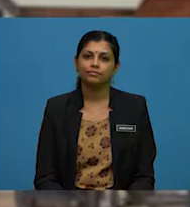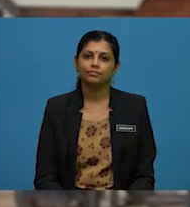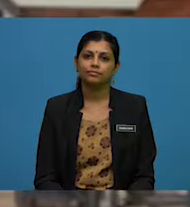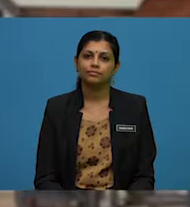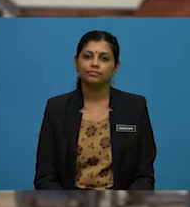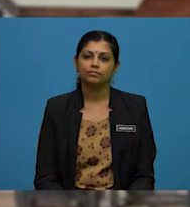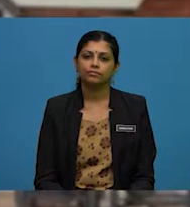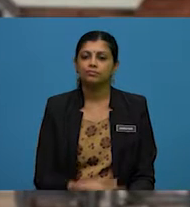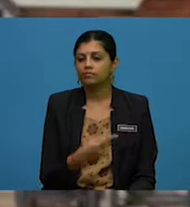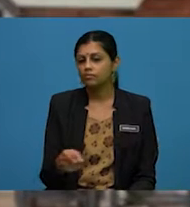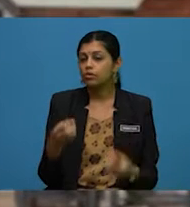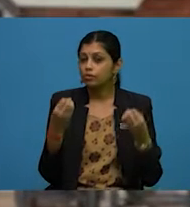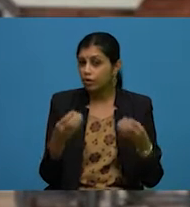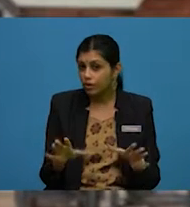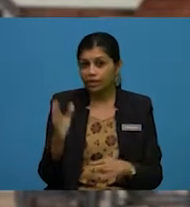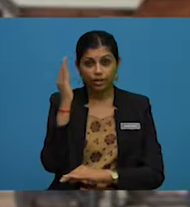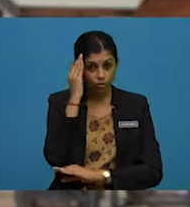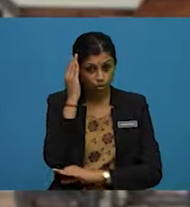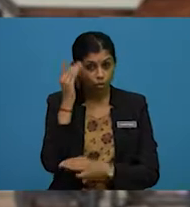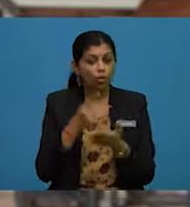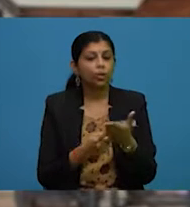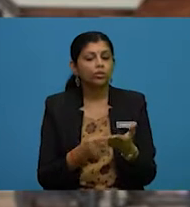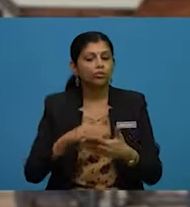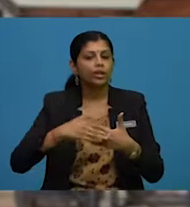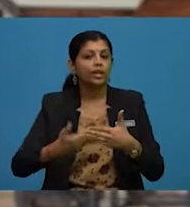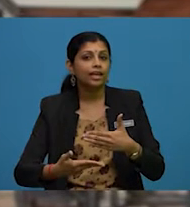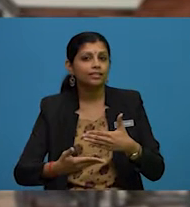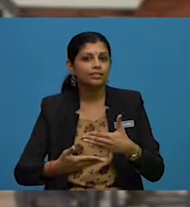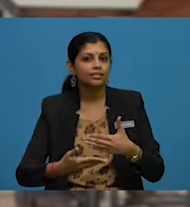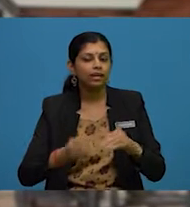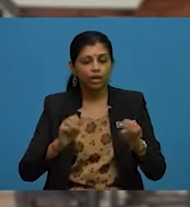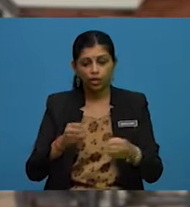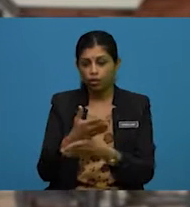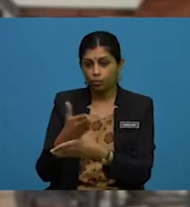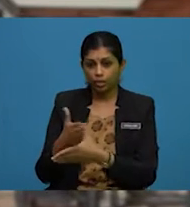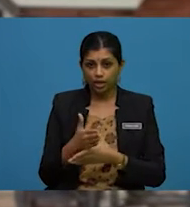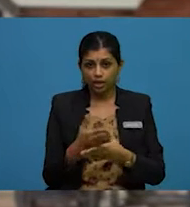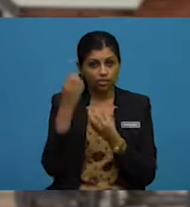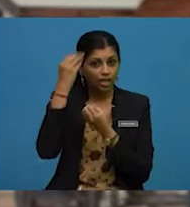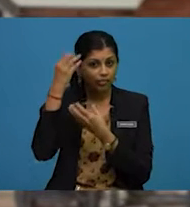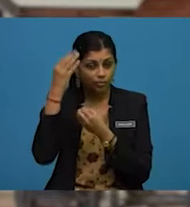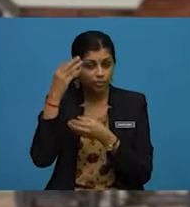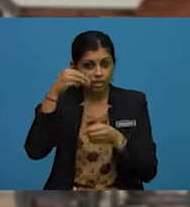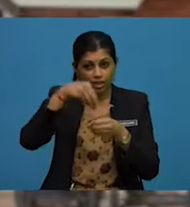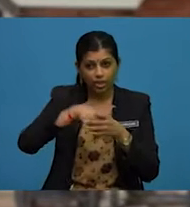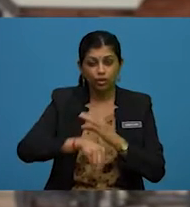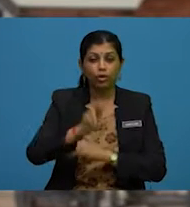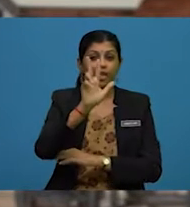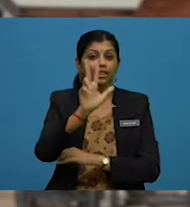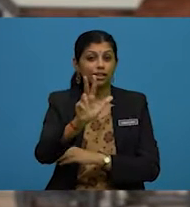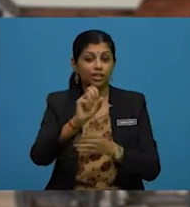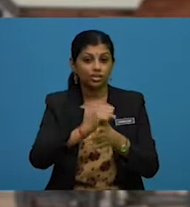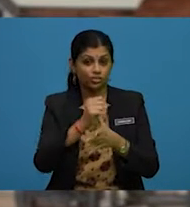Now that you are well aware of what to do next, can you break down the information in the